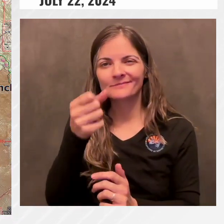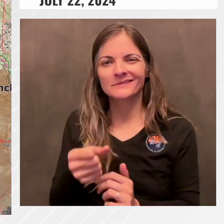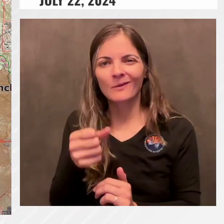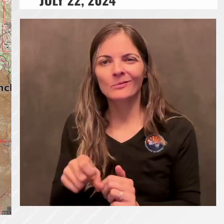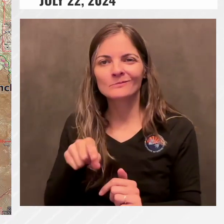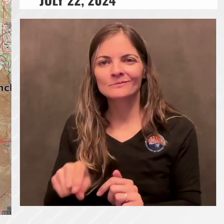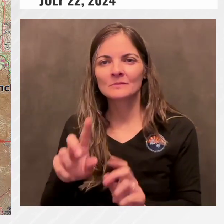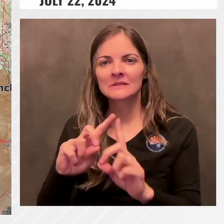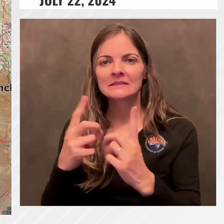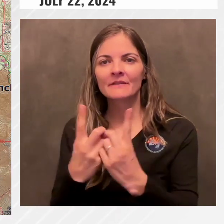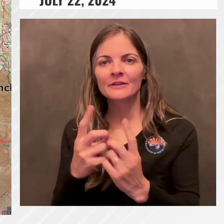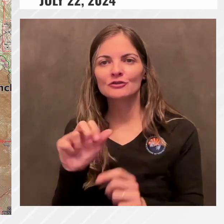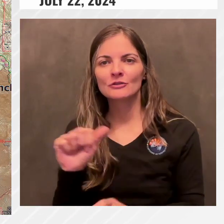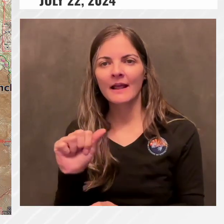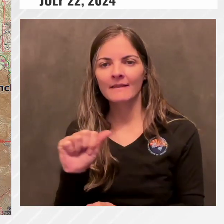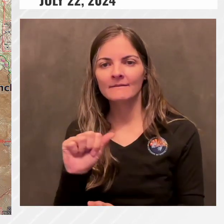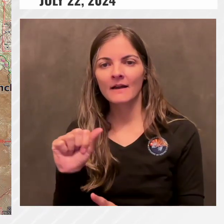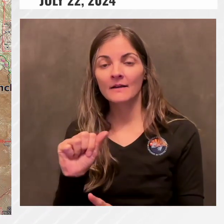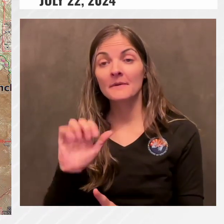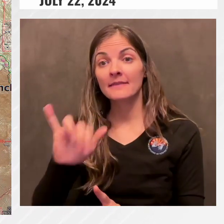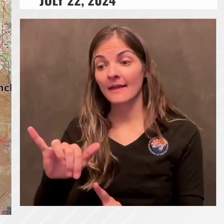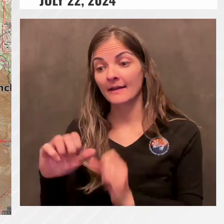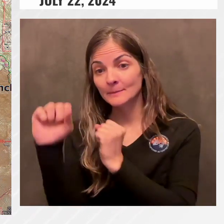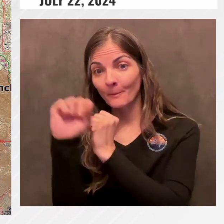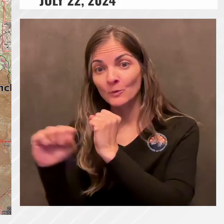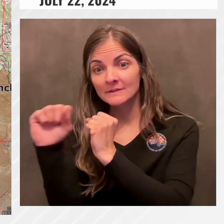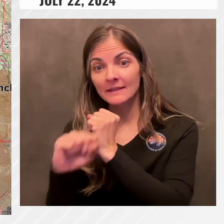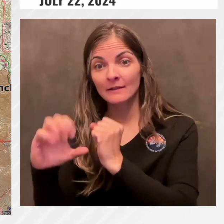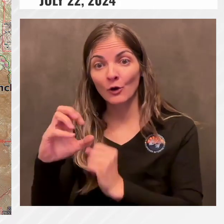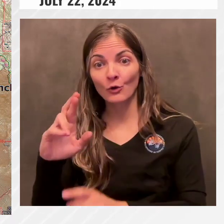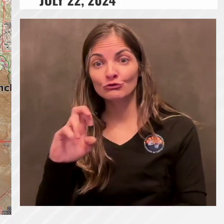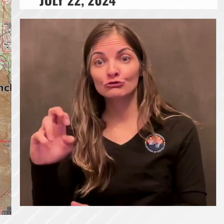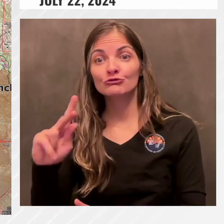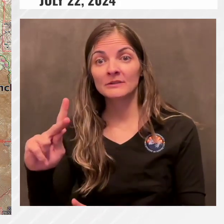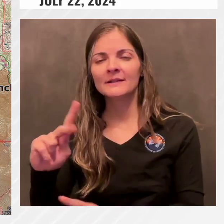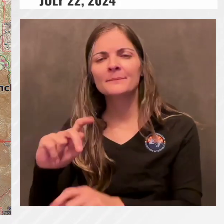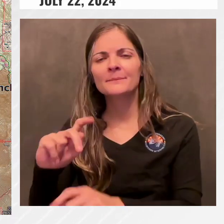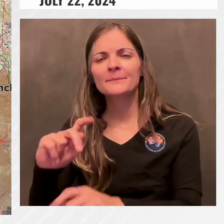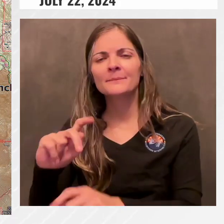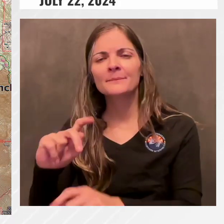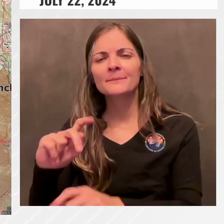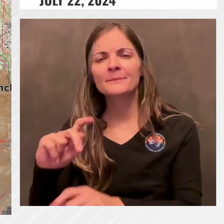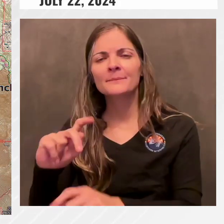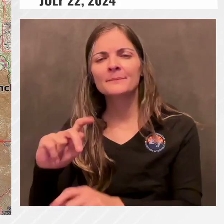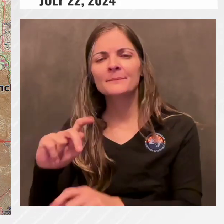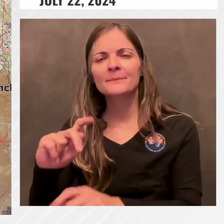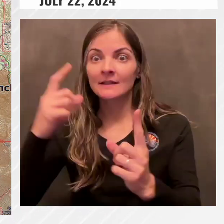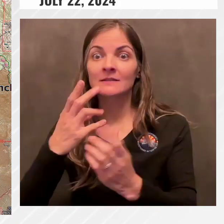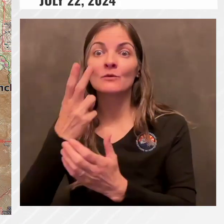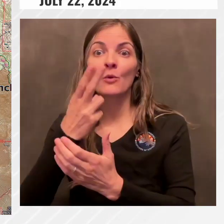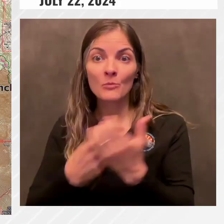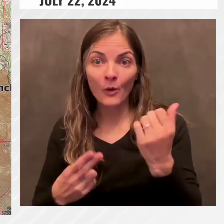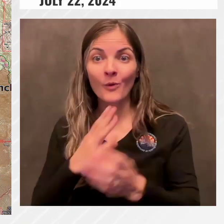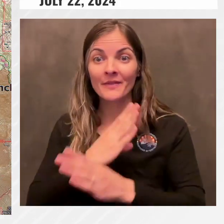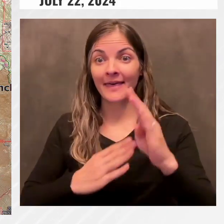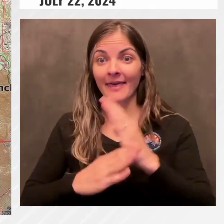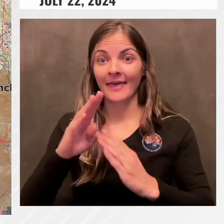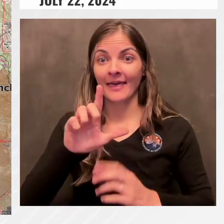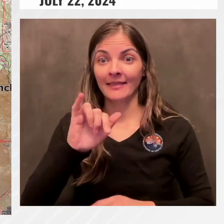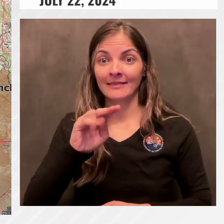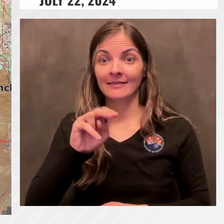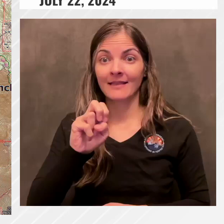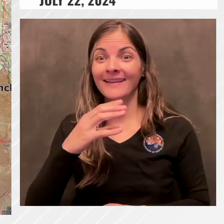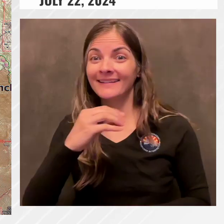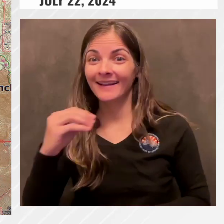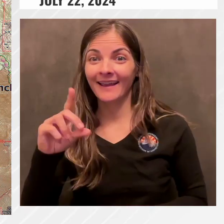Creek. Crews were successful in bringing hand line and dozer line from Division Alpha down into Mosquito Creek and tying